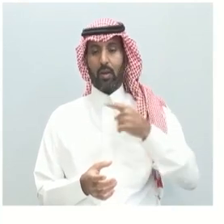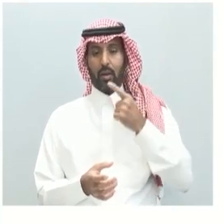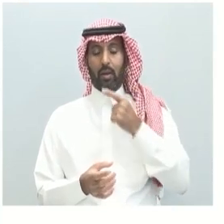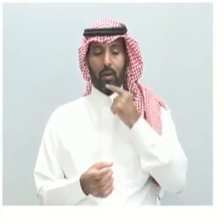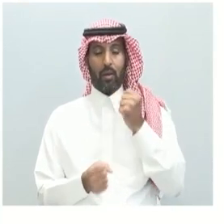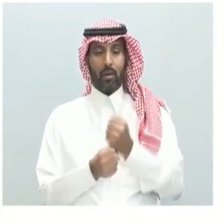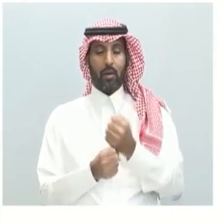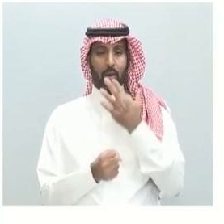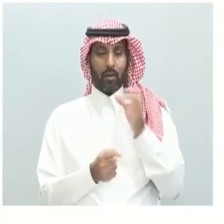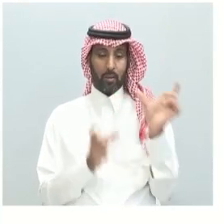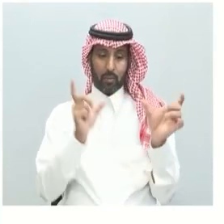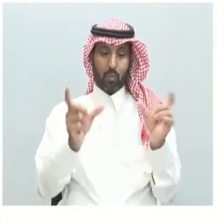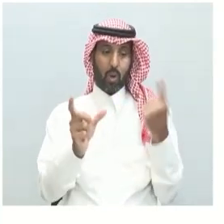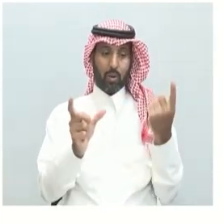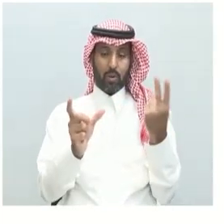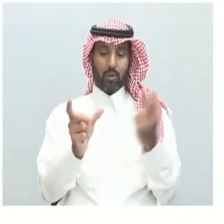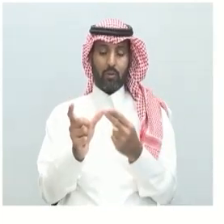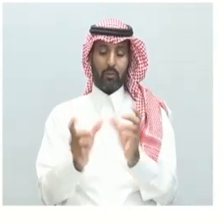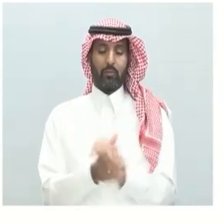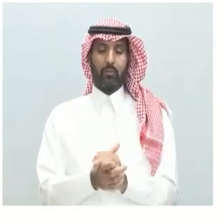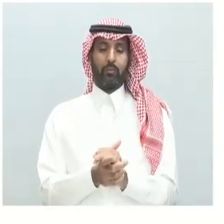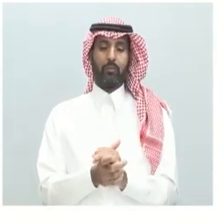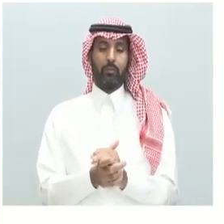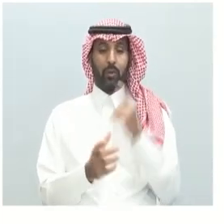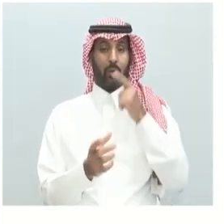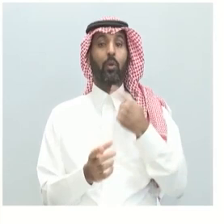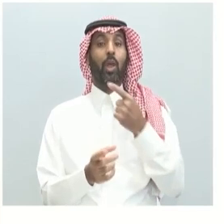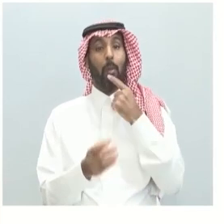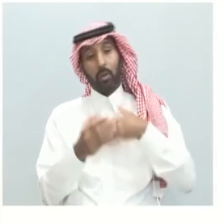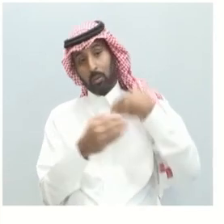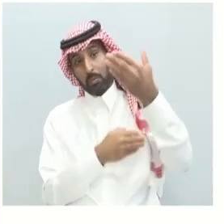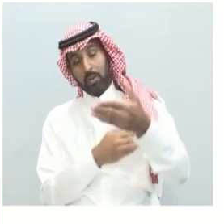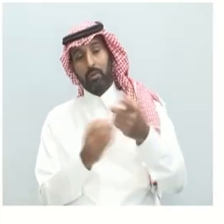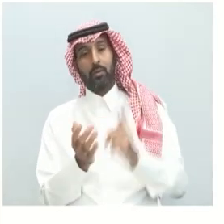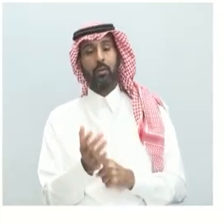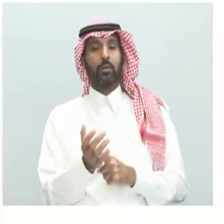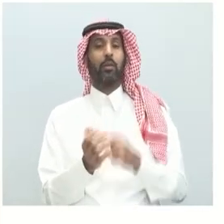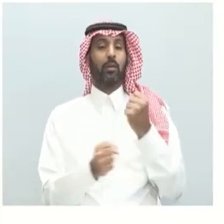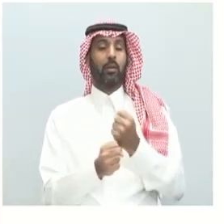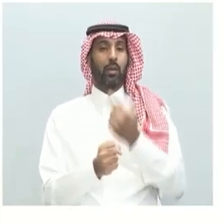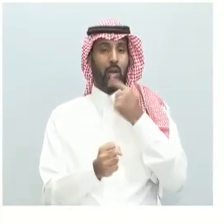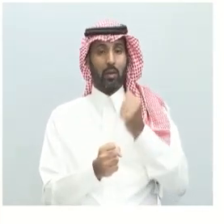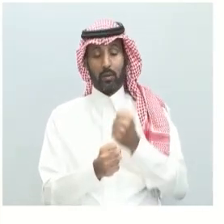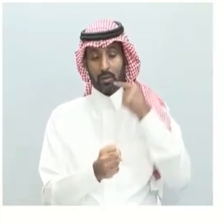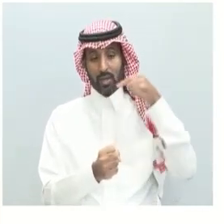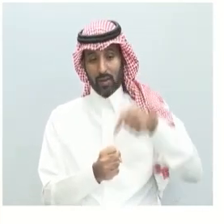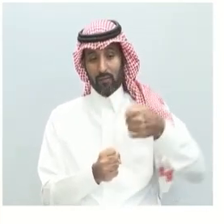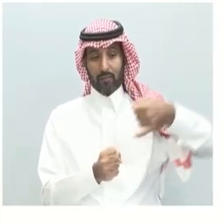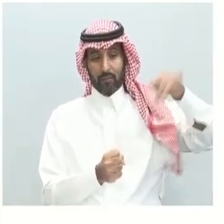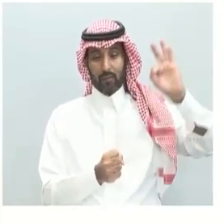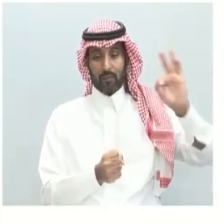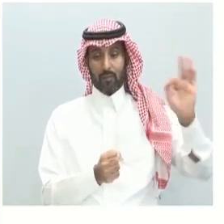tense in both clauses. What about if you talk about future facts? We use the simple present in the if